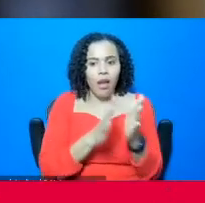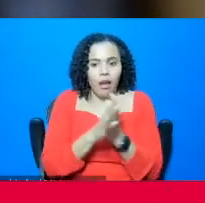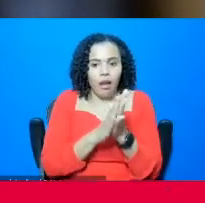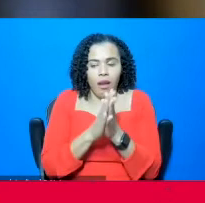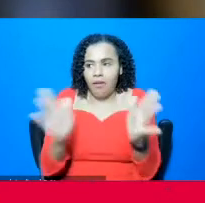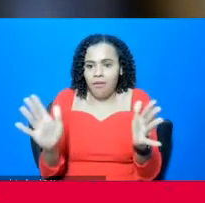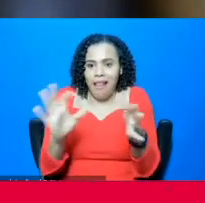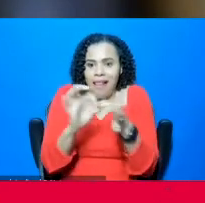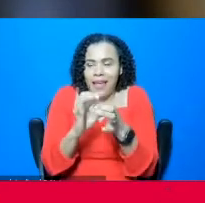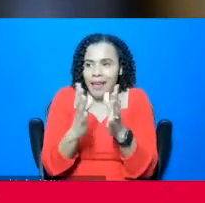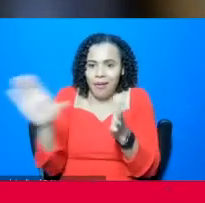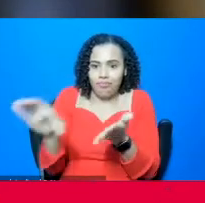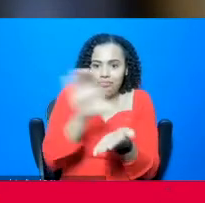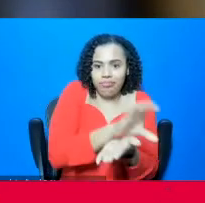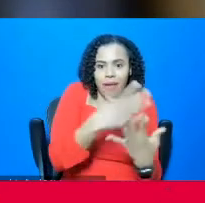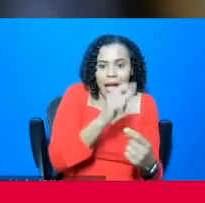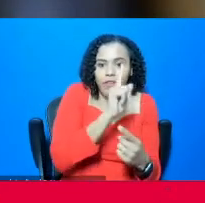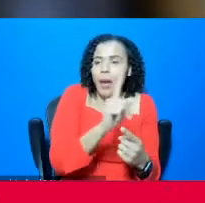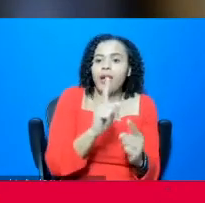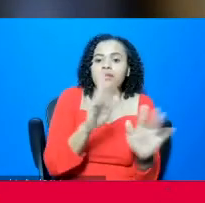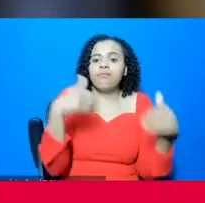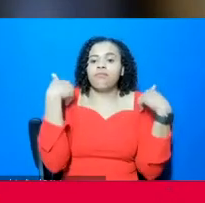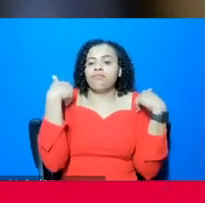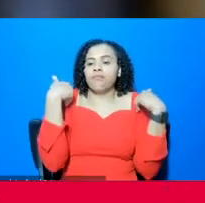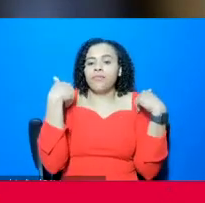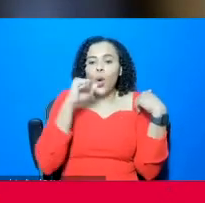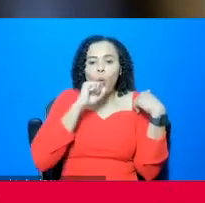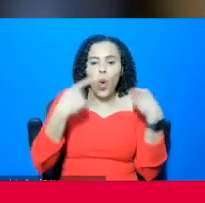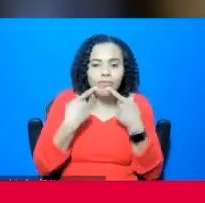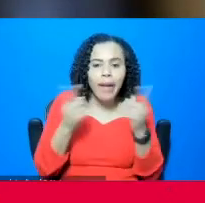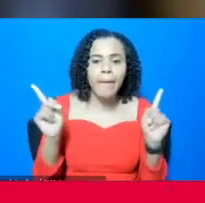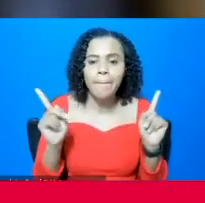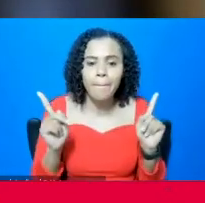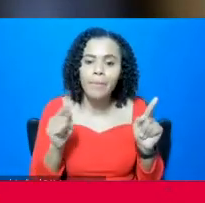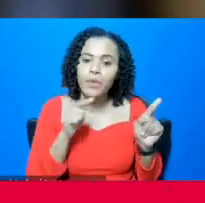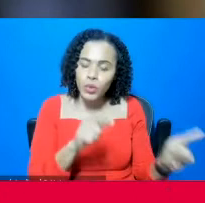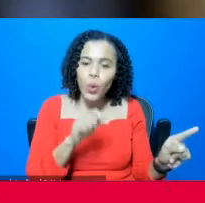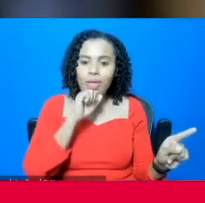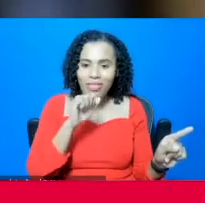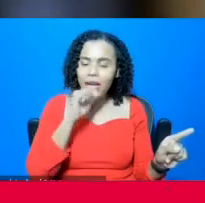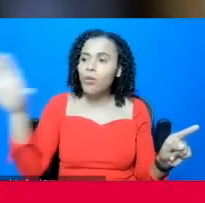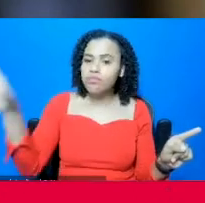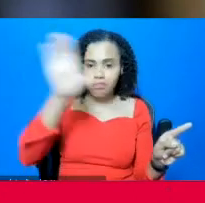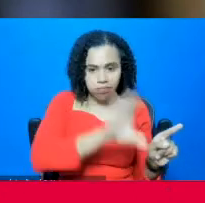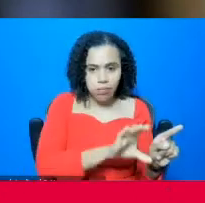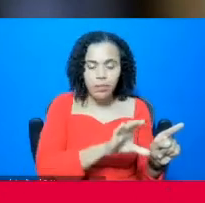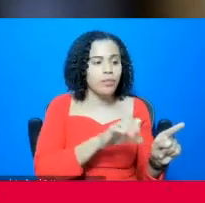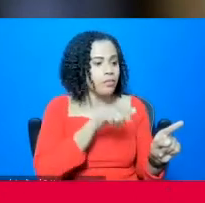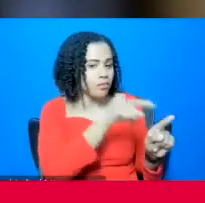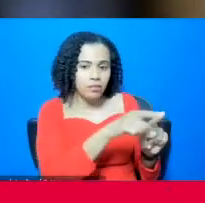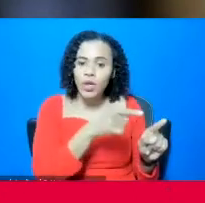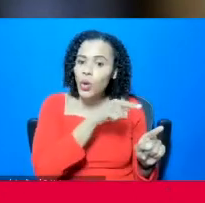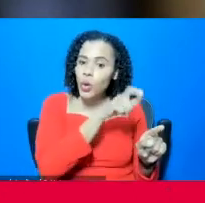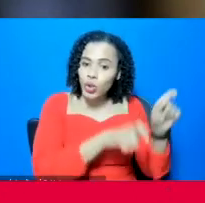know, a university will do the research, will fund via investment portfolios the military industrial complex, will support graduate recruitments into